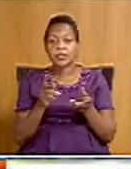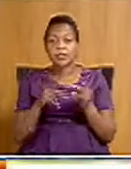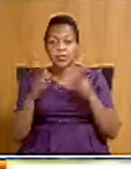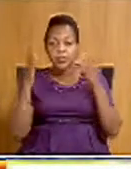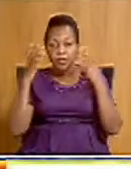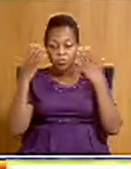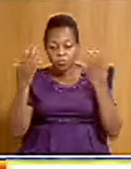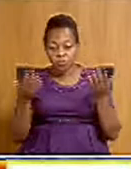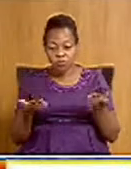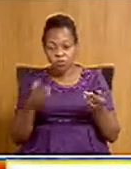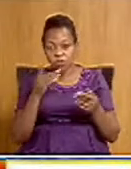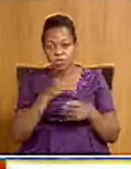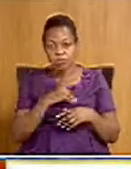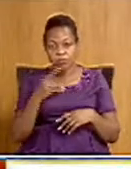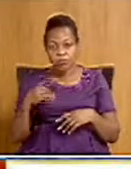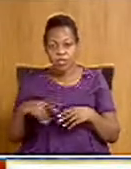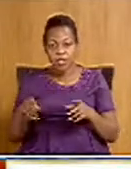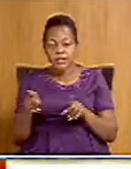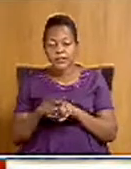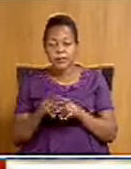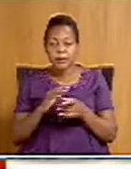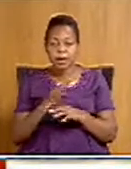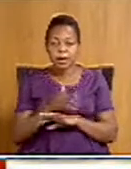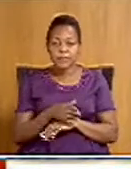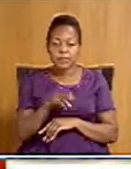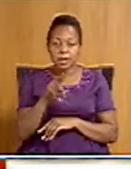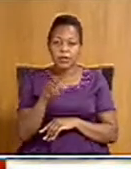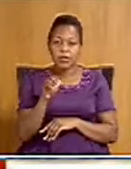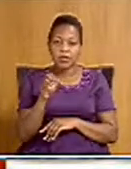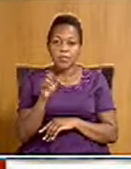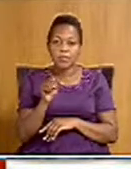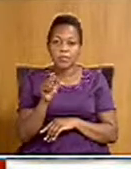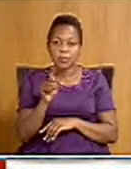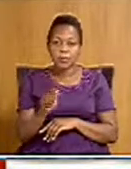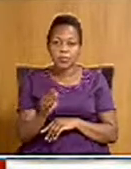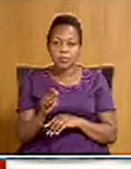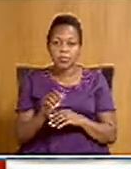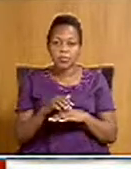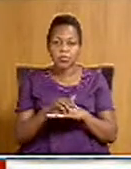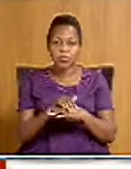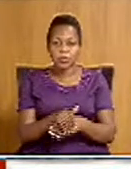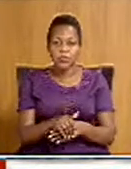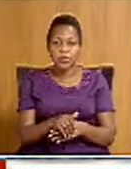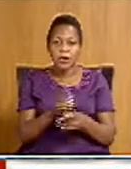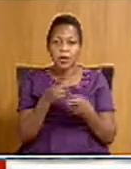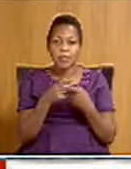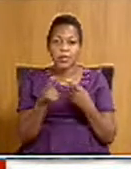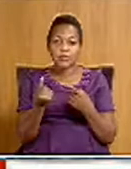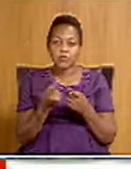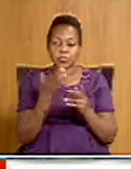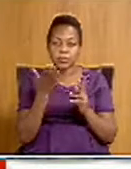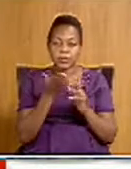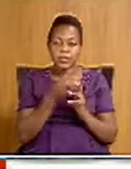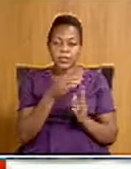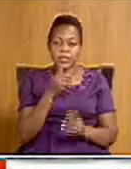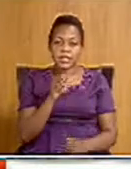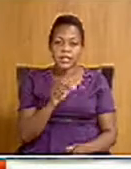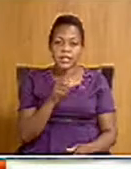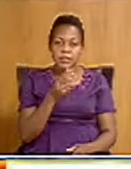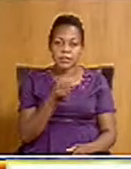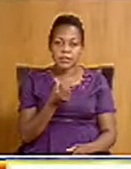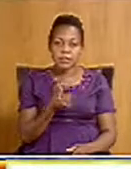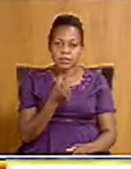and during much of the post-colonial time, except for the 4 years between 1962